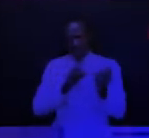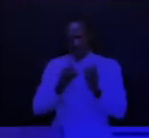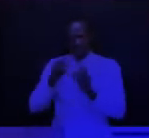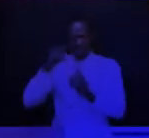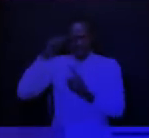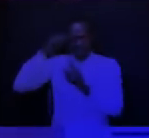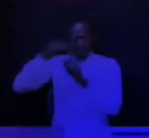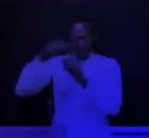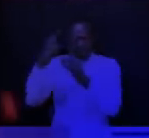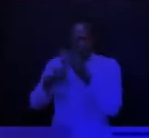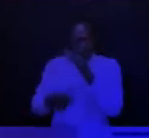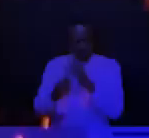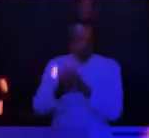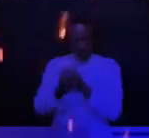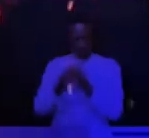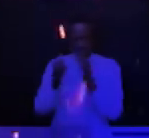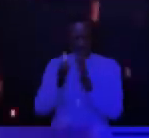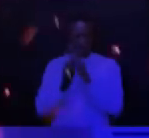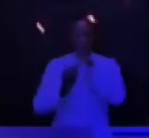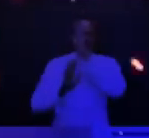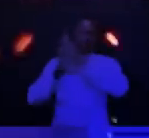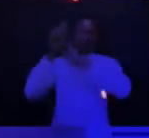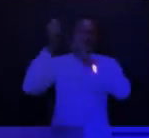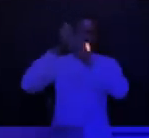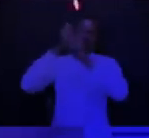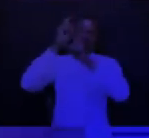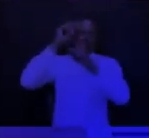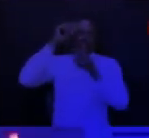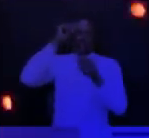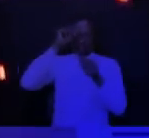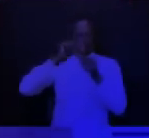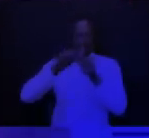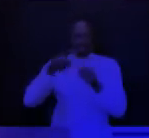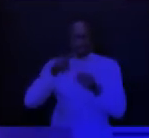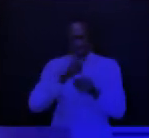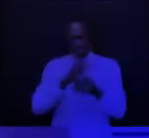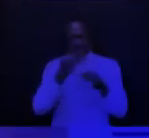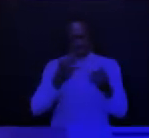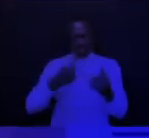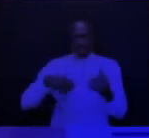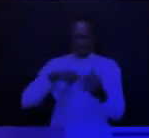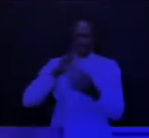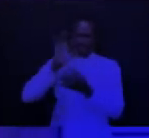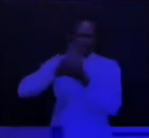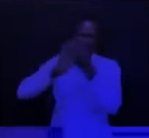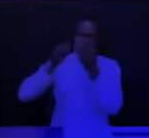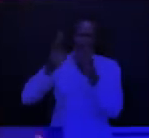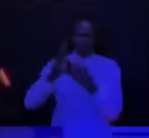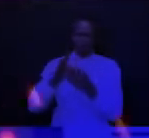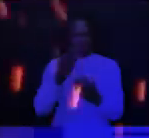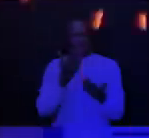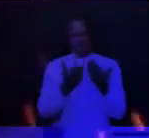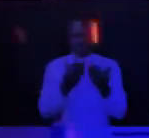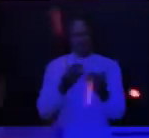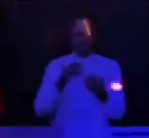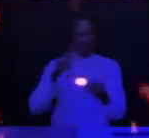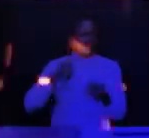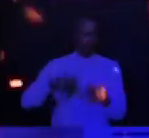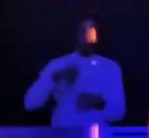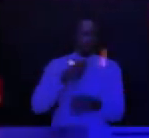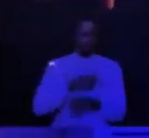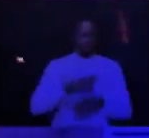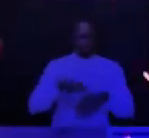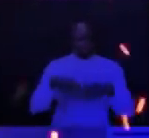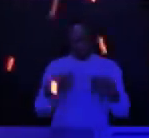that God will remember them. We want to go before God. Whether you are a member of parliament,